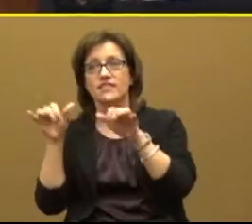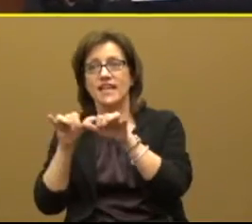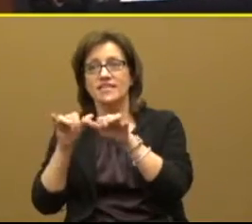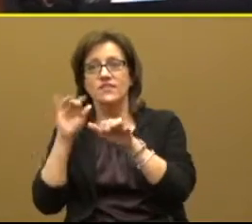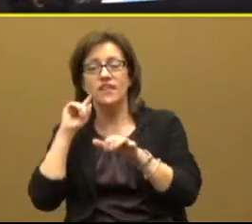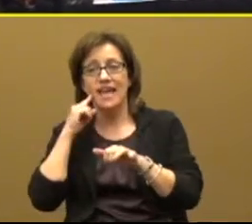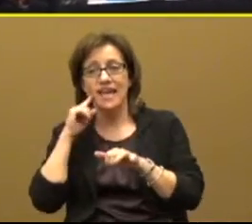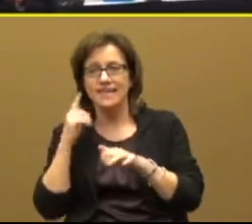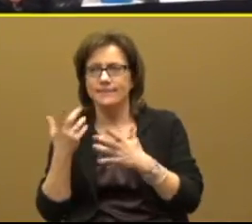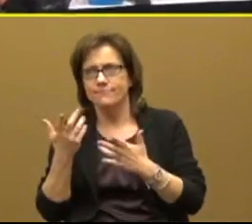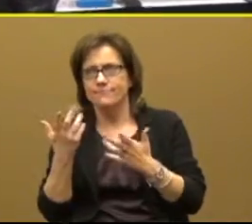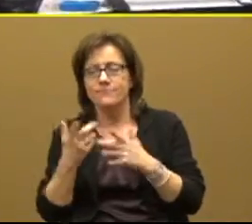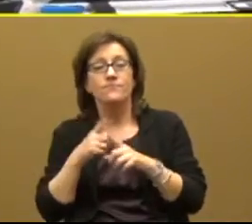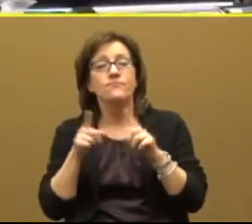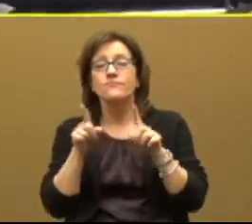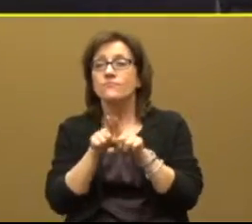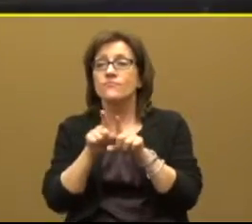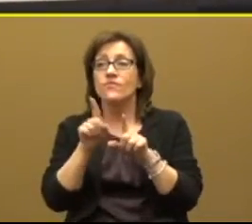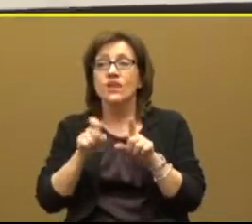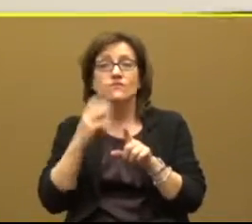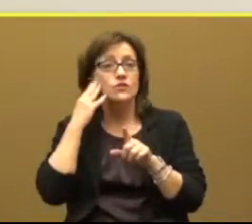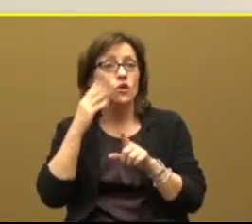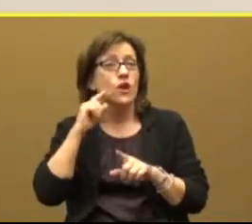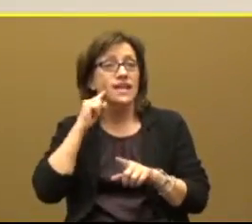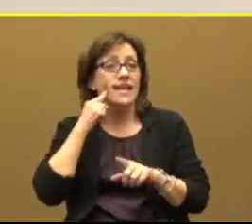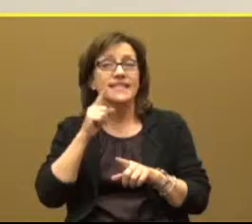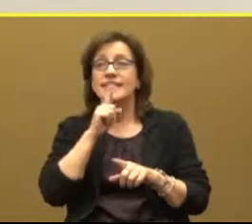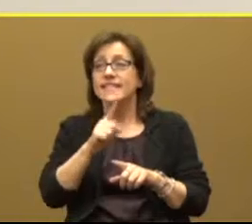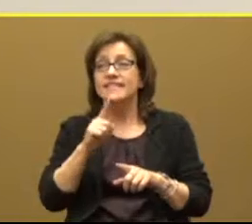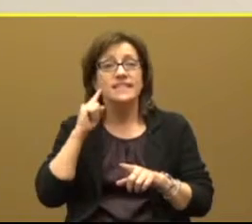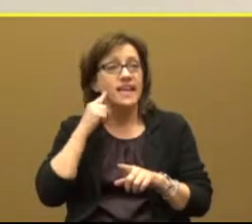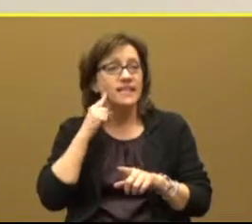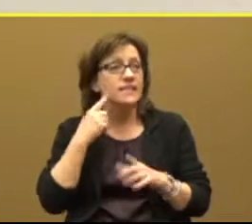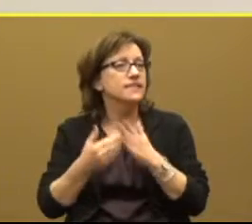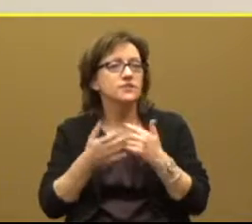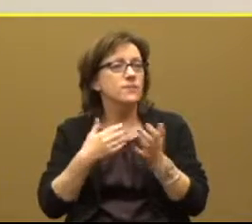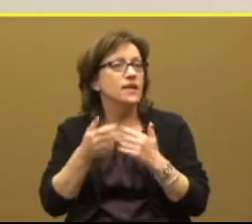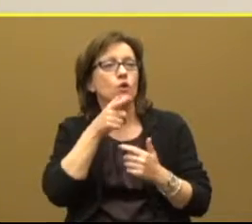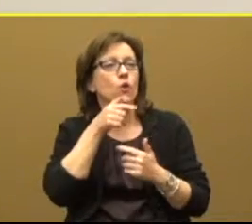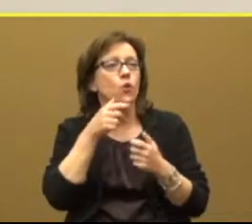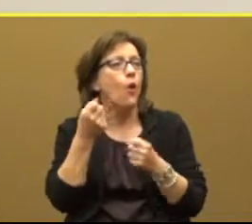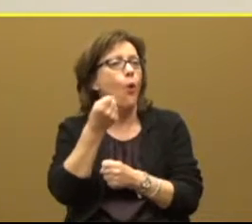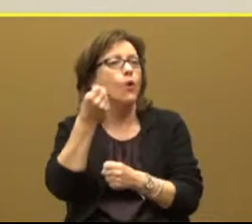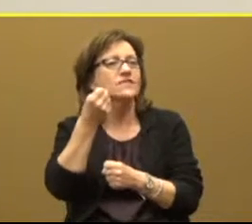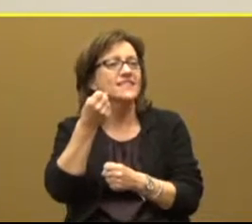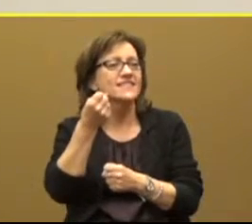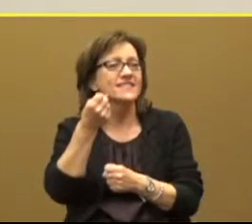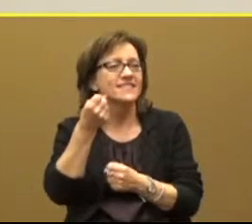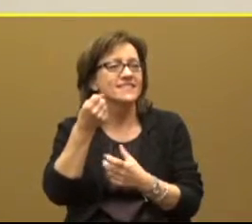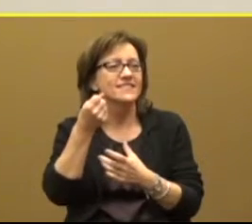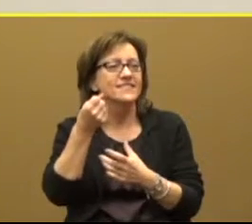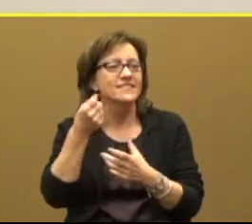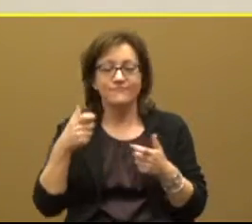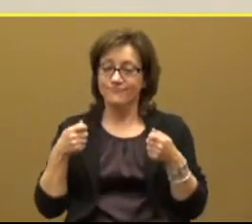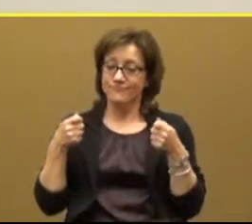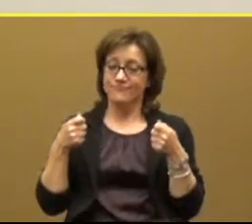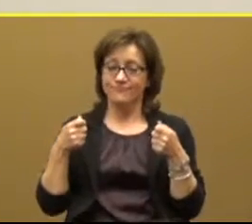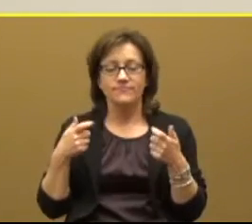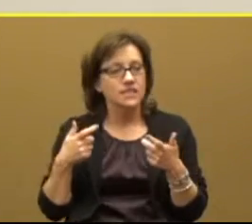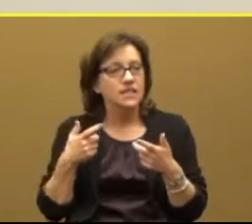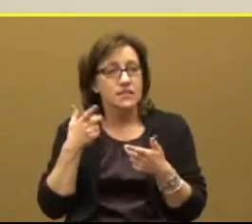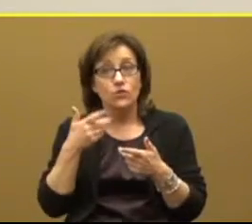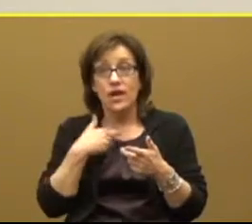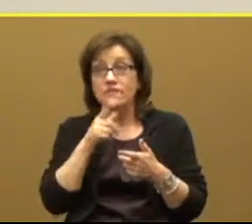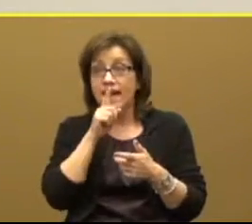is that you need them to know that candy is candy regardless of who's holding candy. And so if you have the actual object